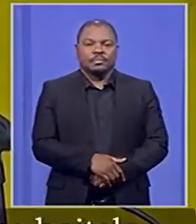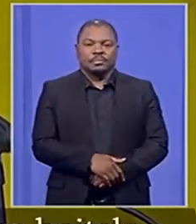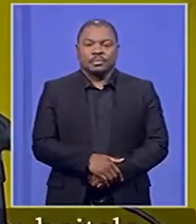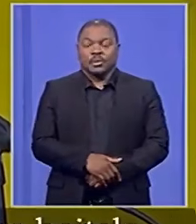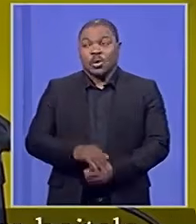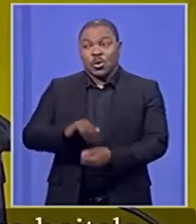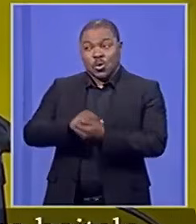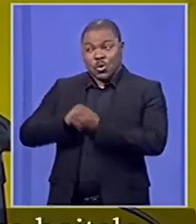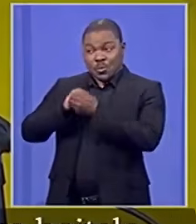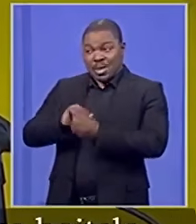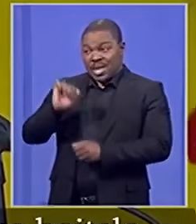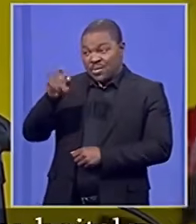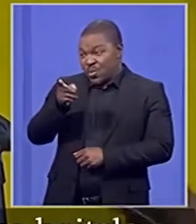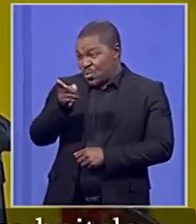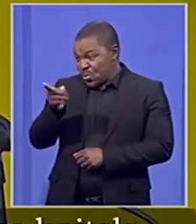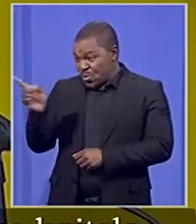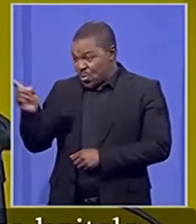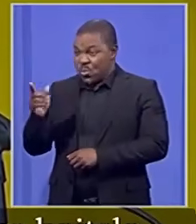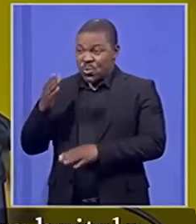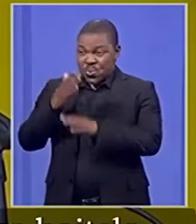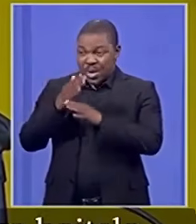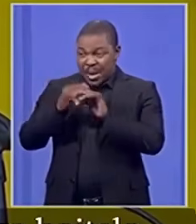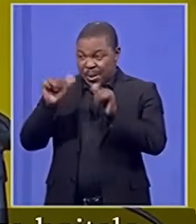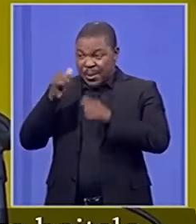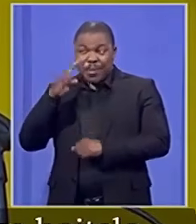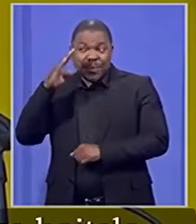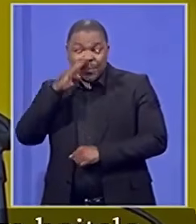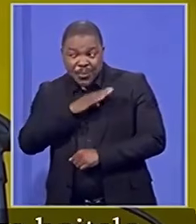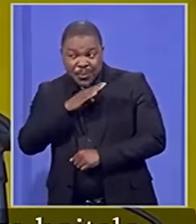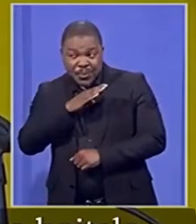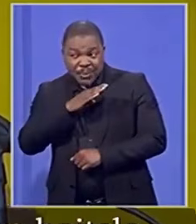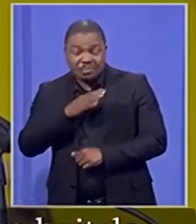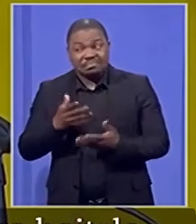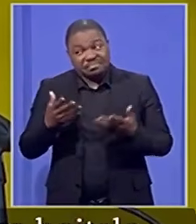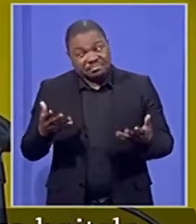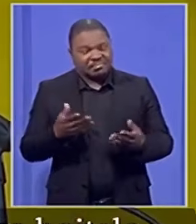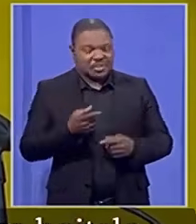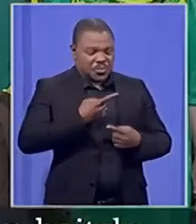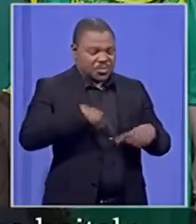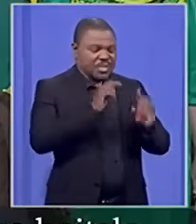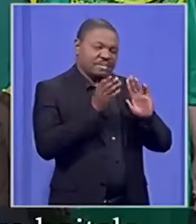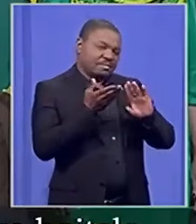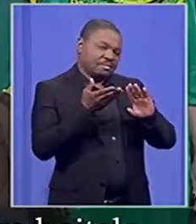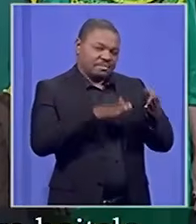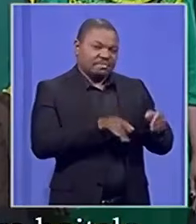Comrades, without you doing anything, we are dead.